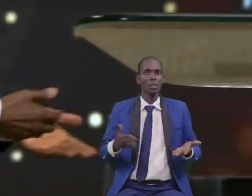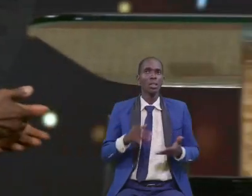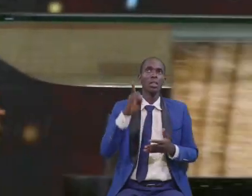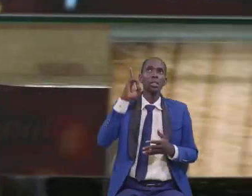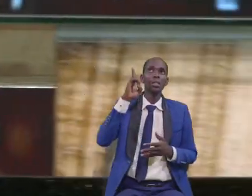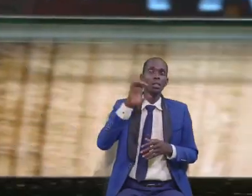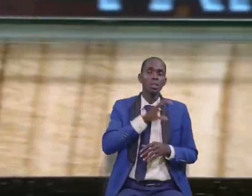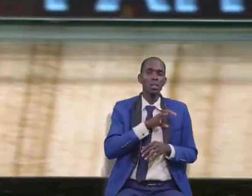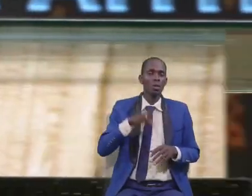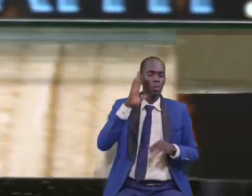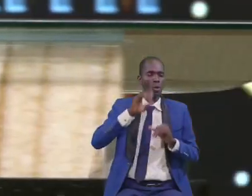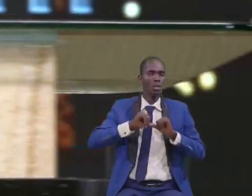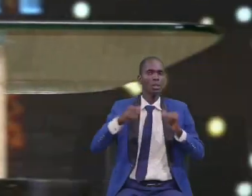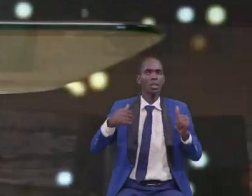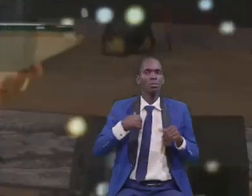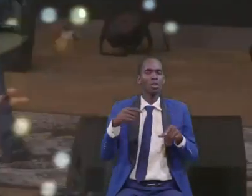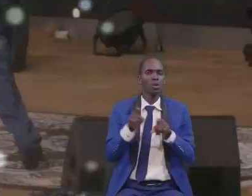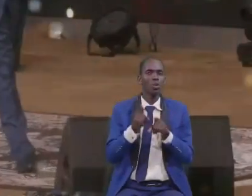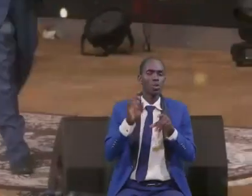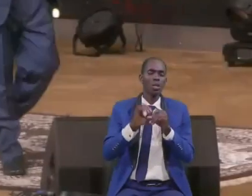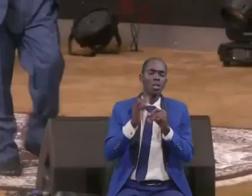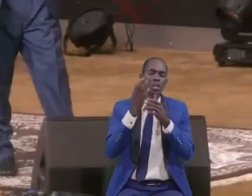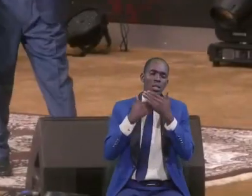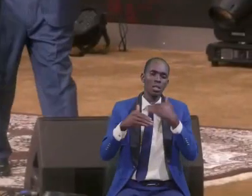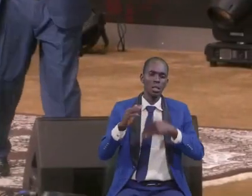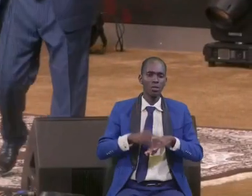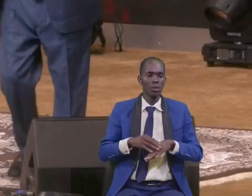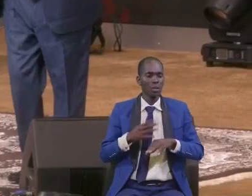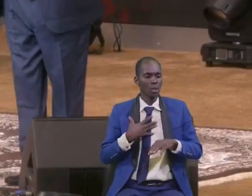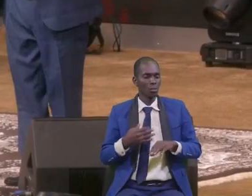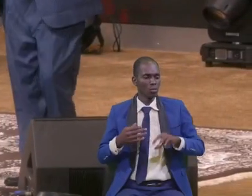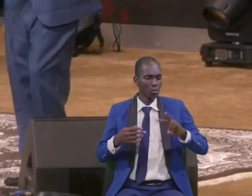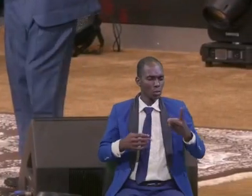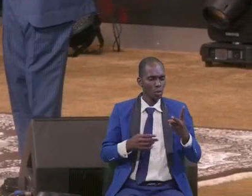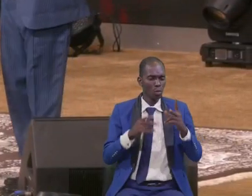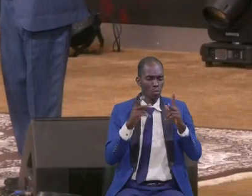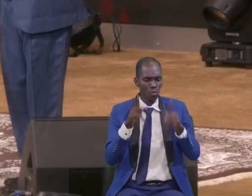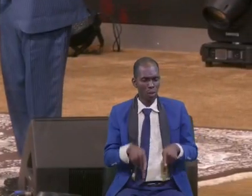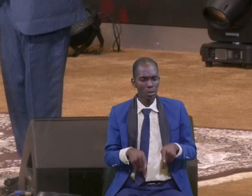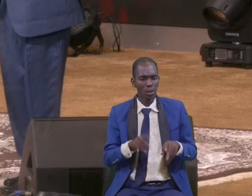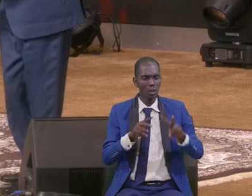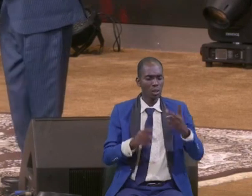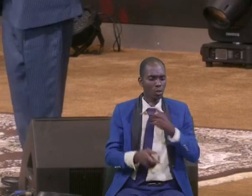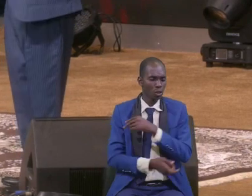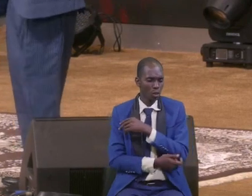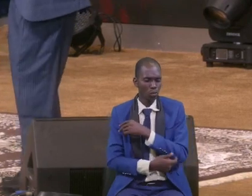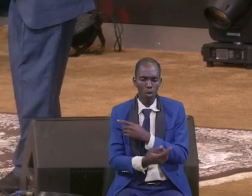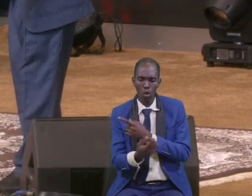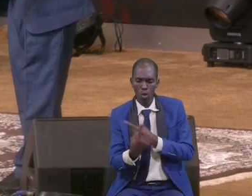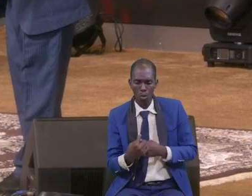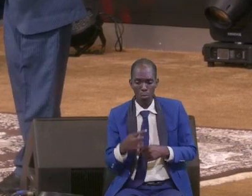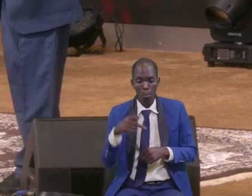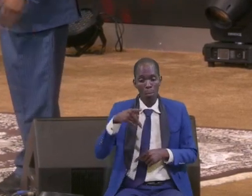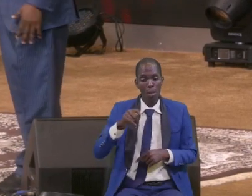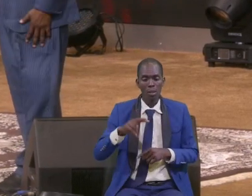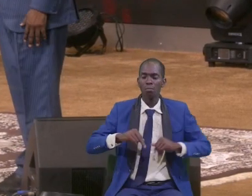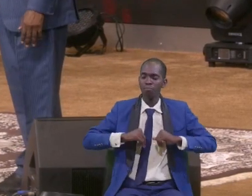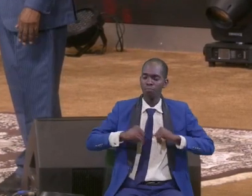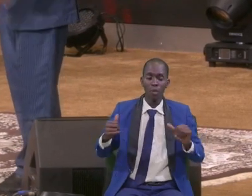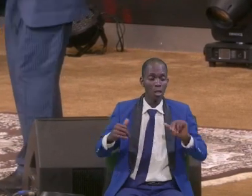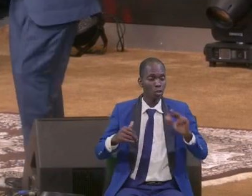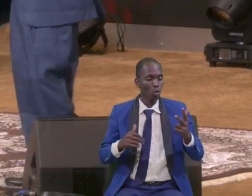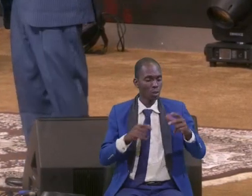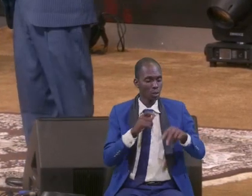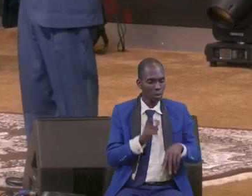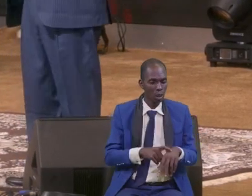the time he should have remembered. And the second person came, temptation came, he denied the Lord. And the third time he denied